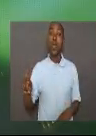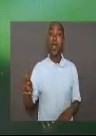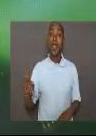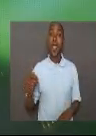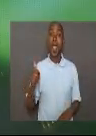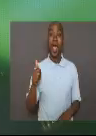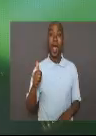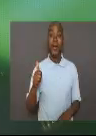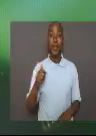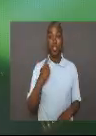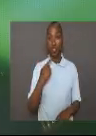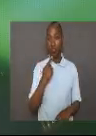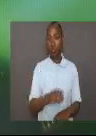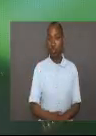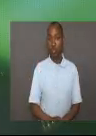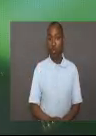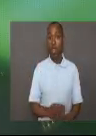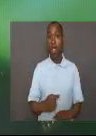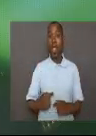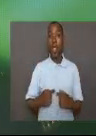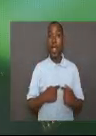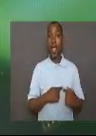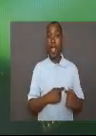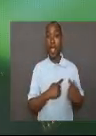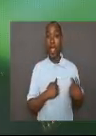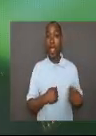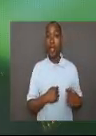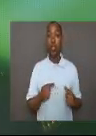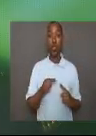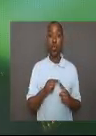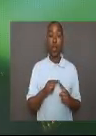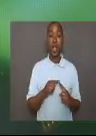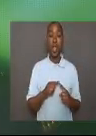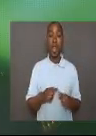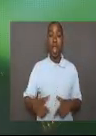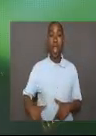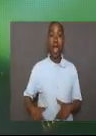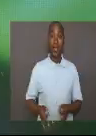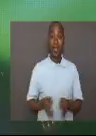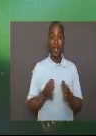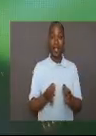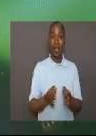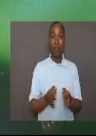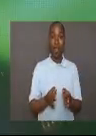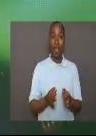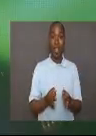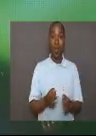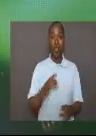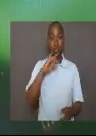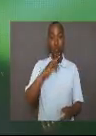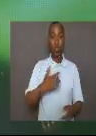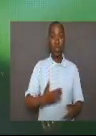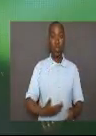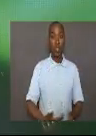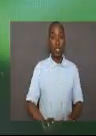away from the heart to the lungs, and the umbilical artery, which carries blood